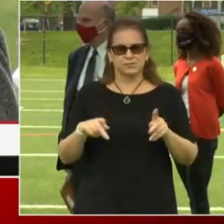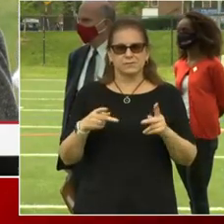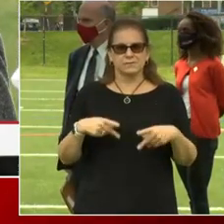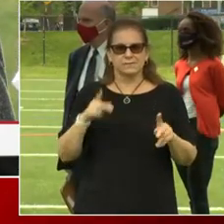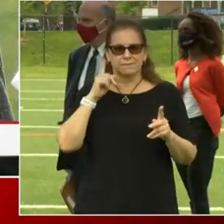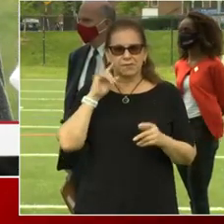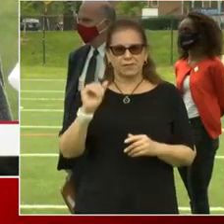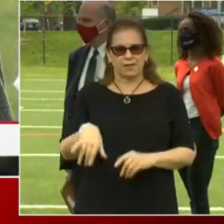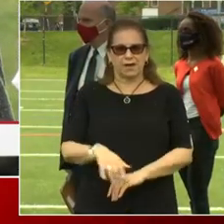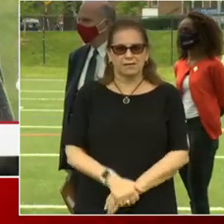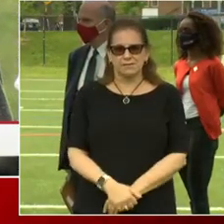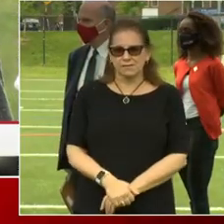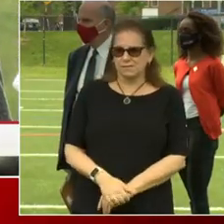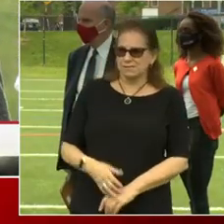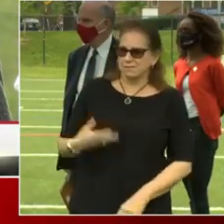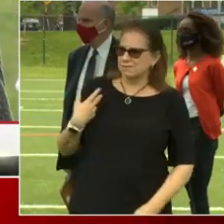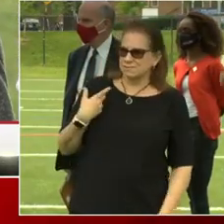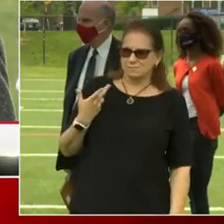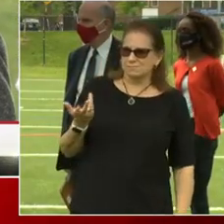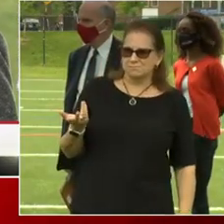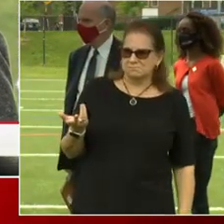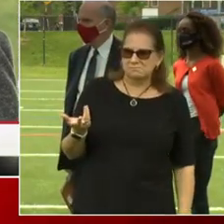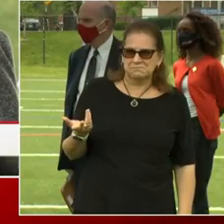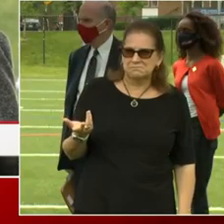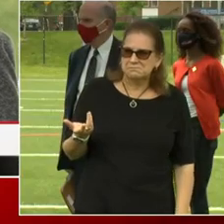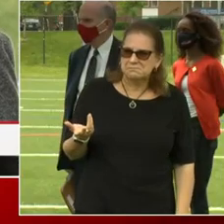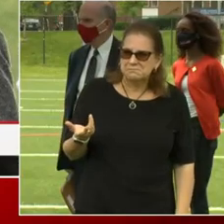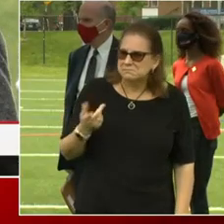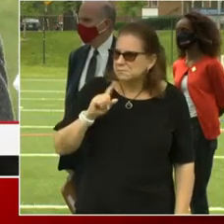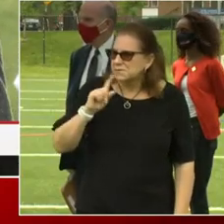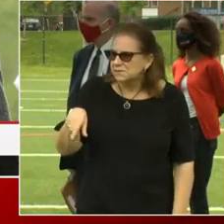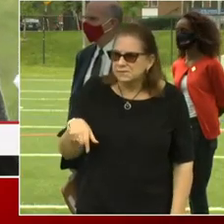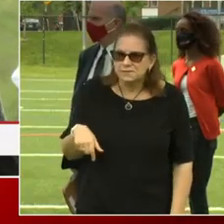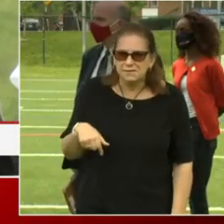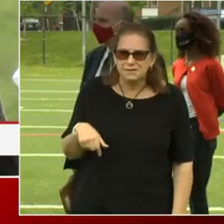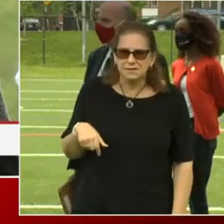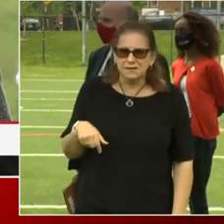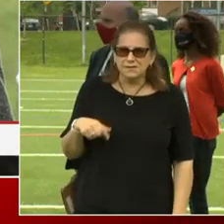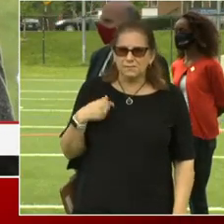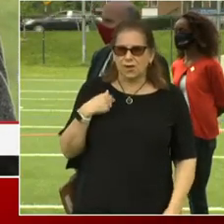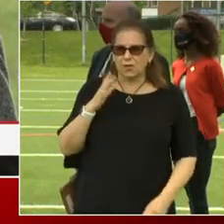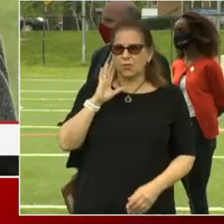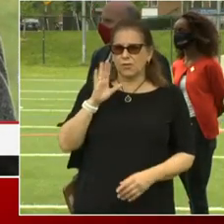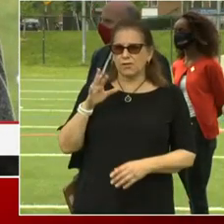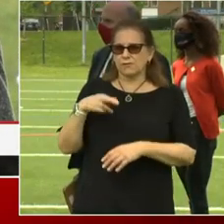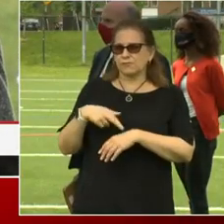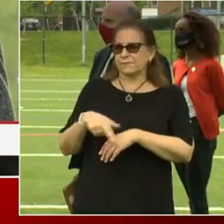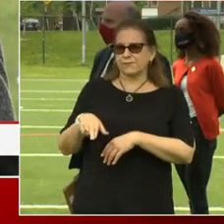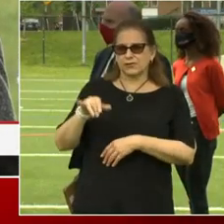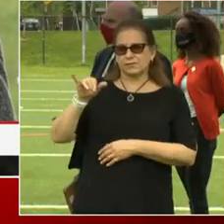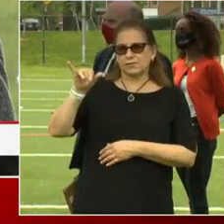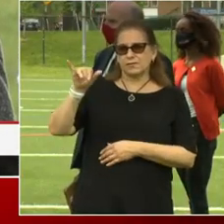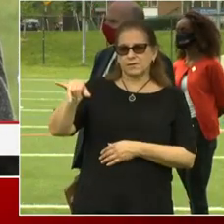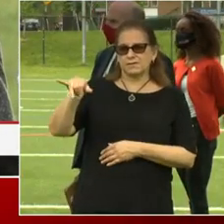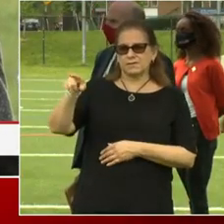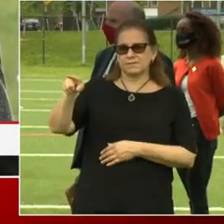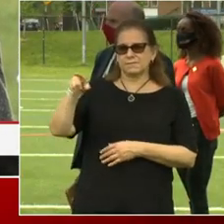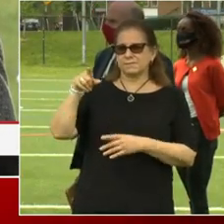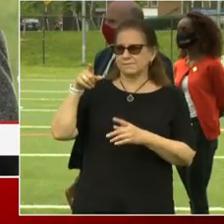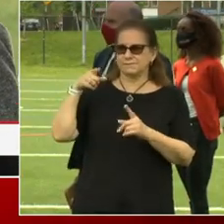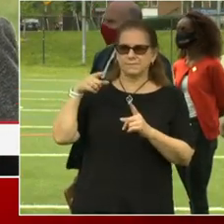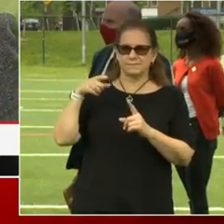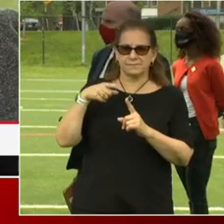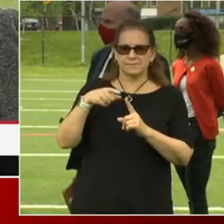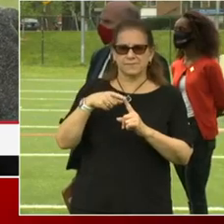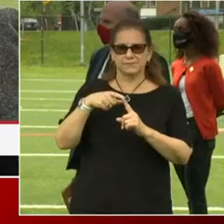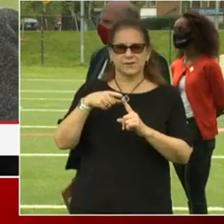I'm not sure if I don't want to refer to a specific order, but if you're asking about being seated